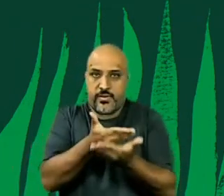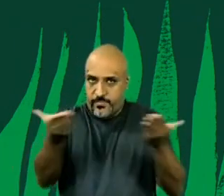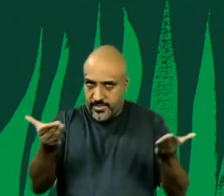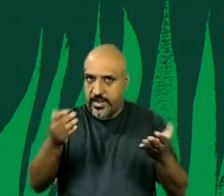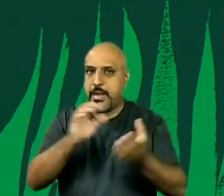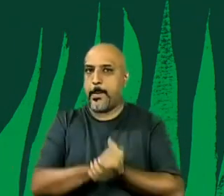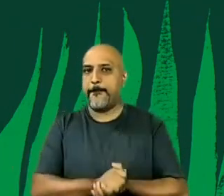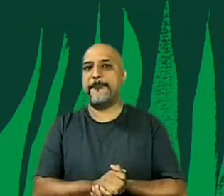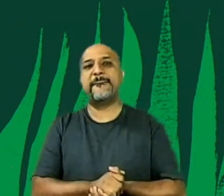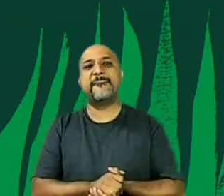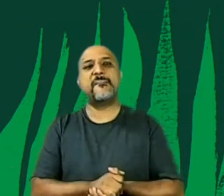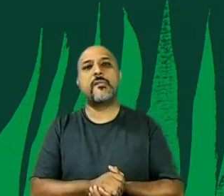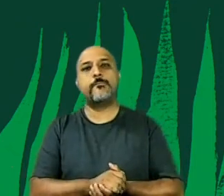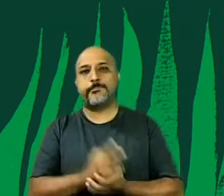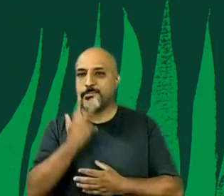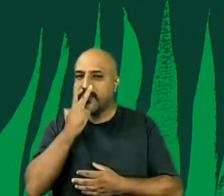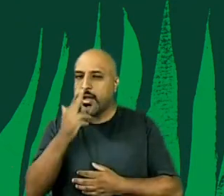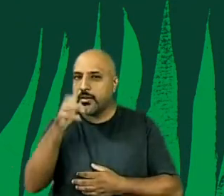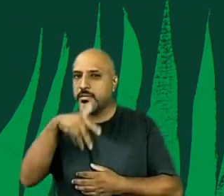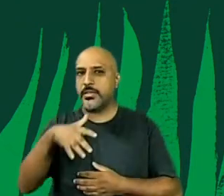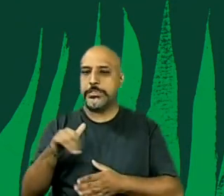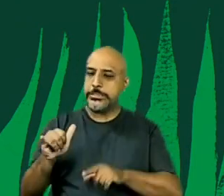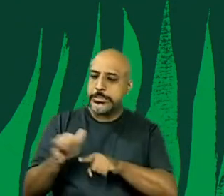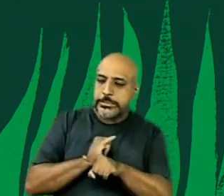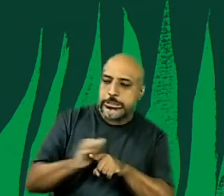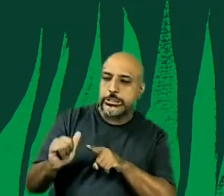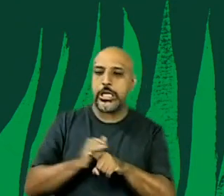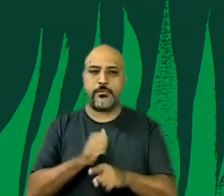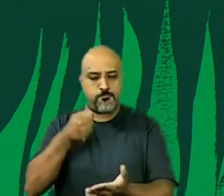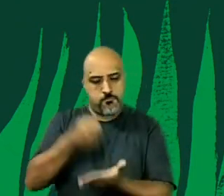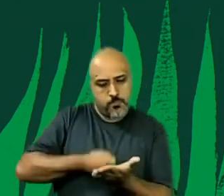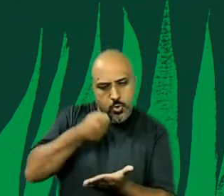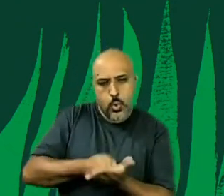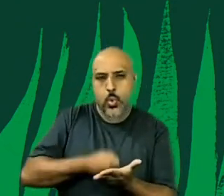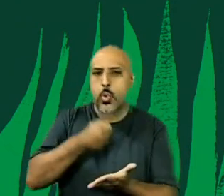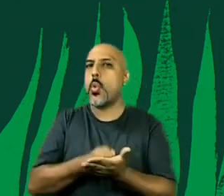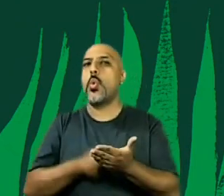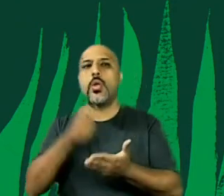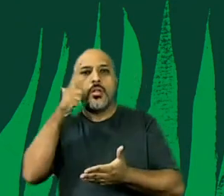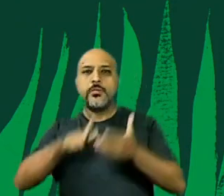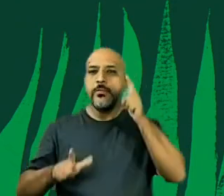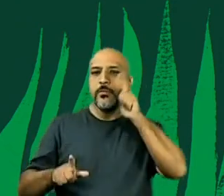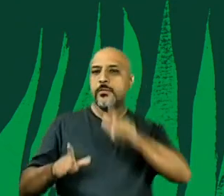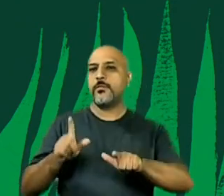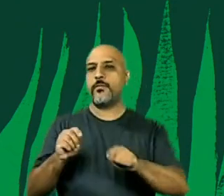their work on the market. I think that these strategies for struggle of